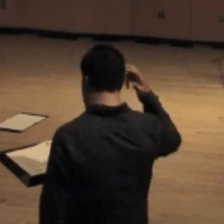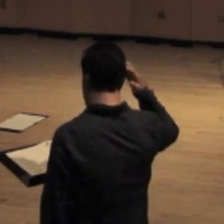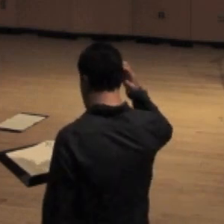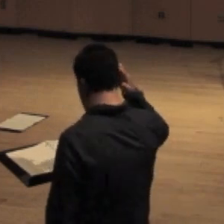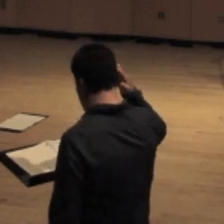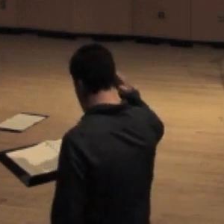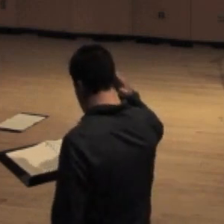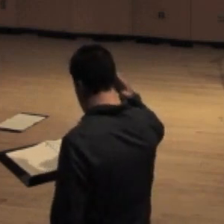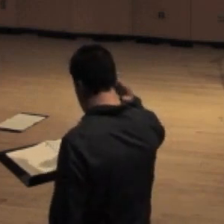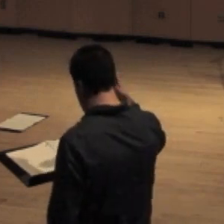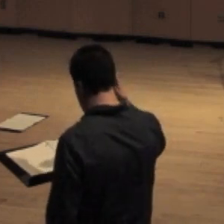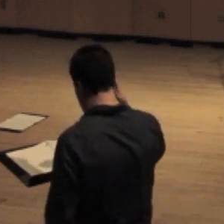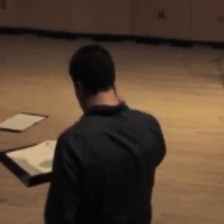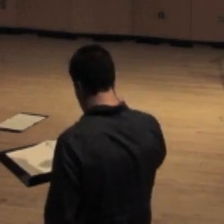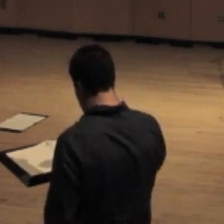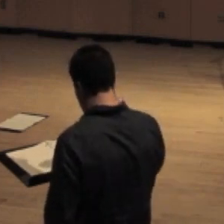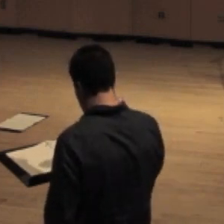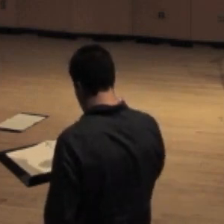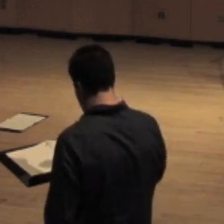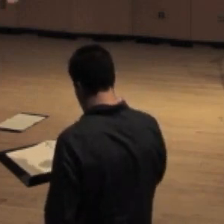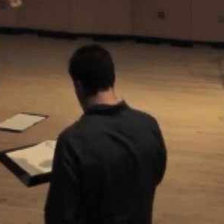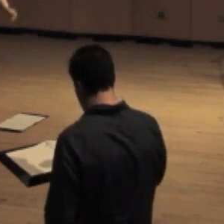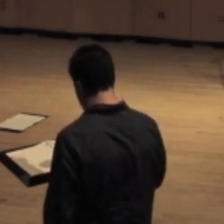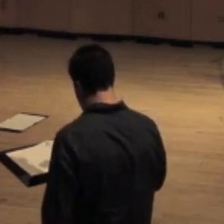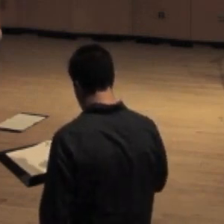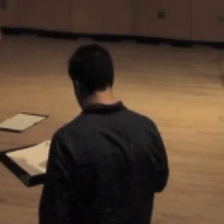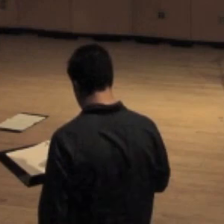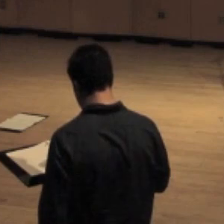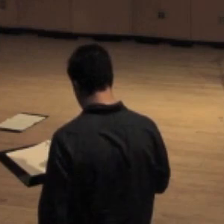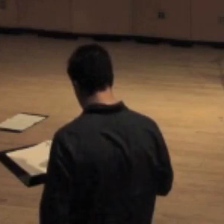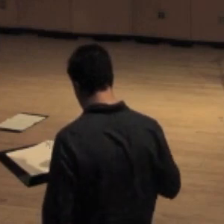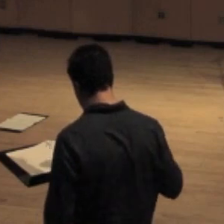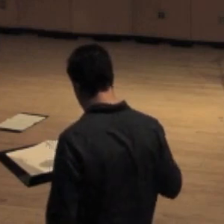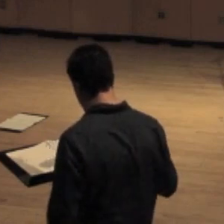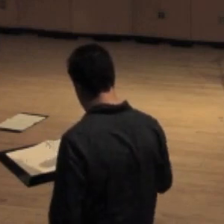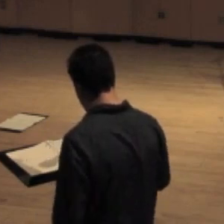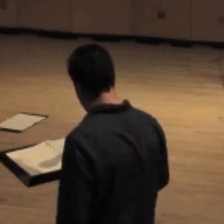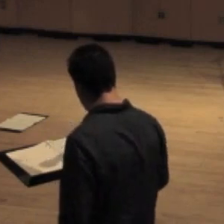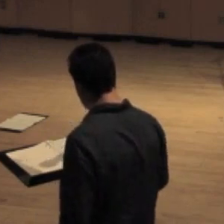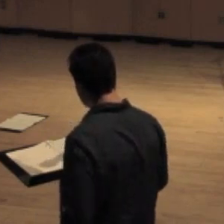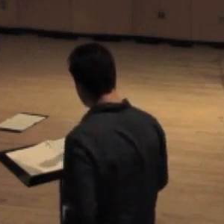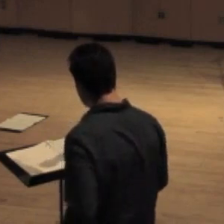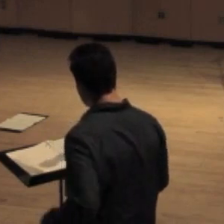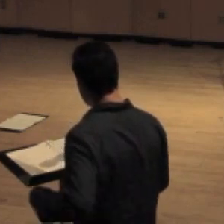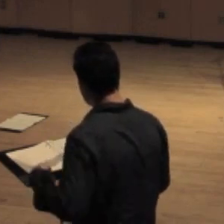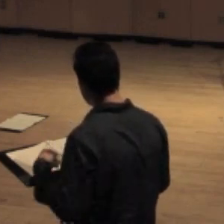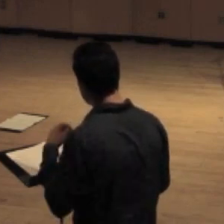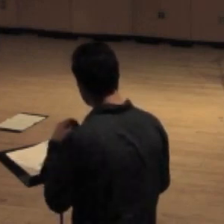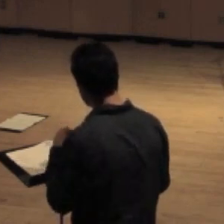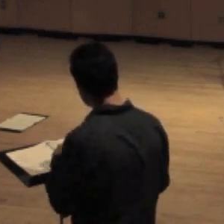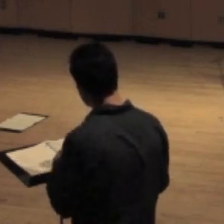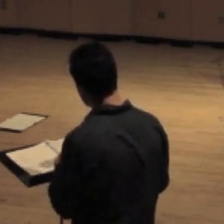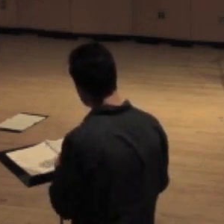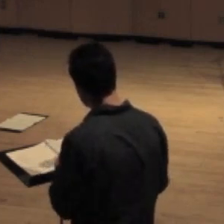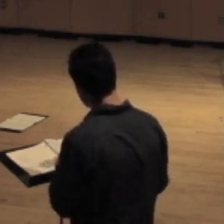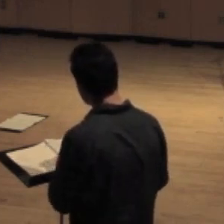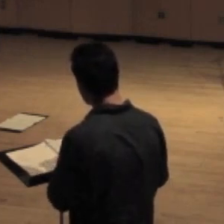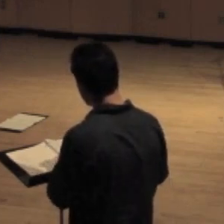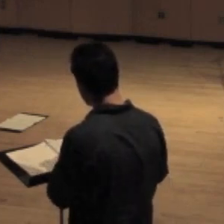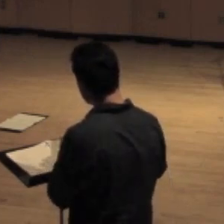yeah yeah of course we're all good it's not that I know we are